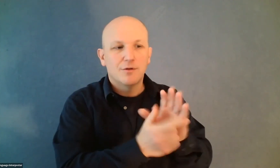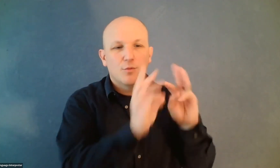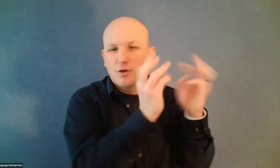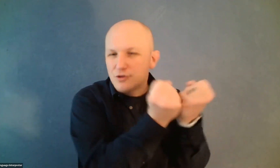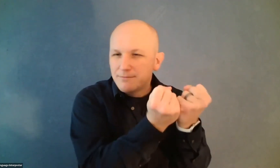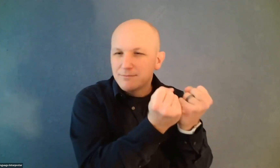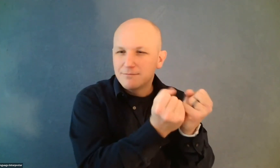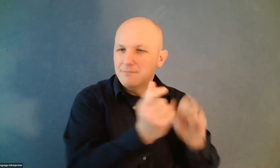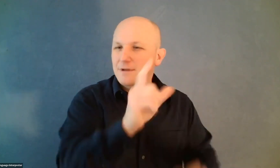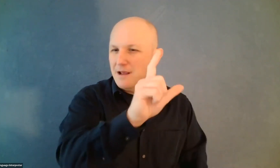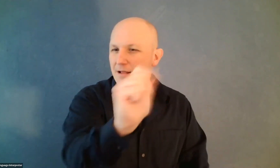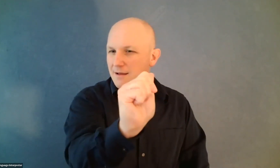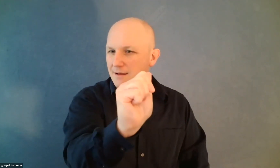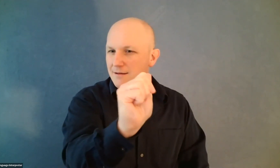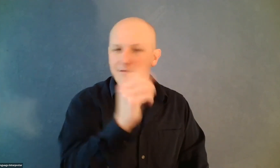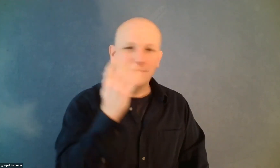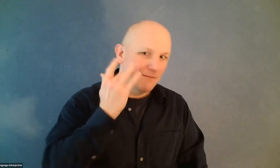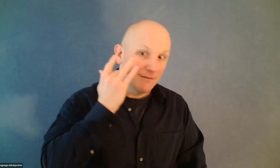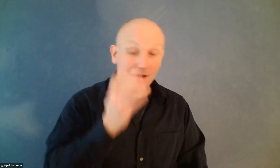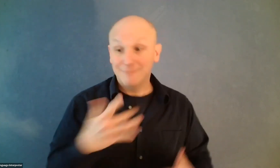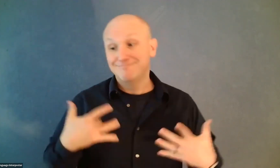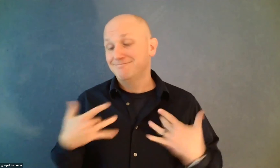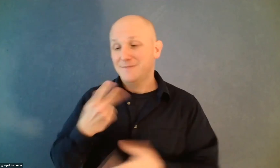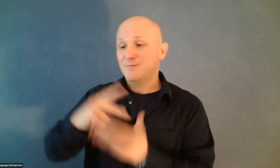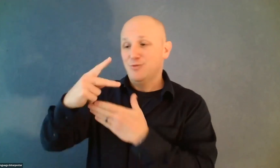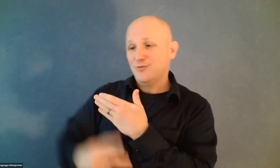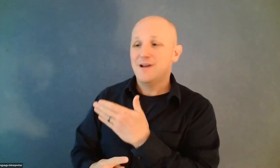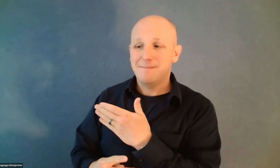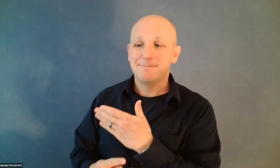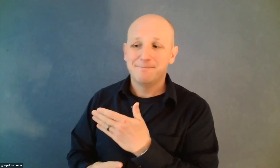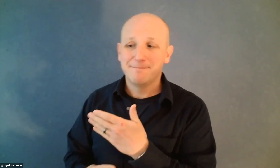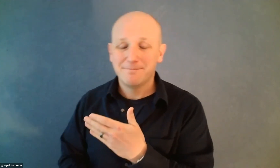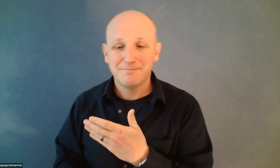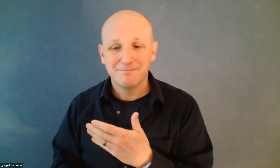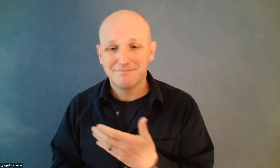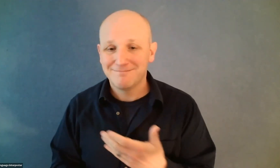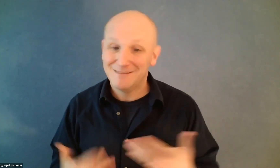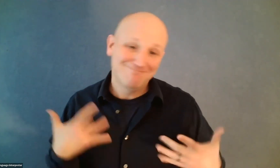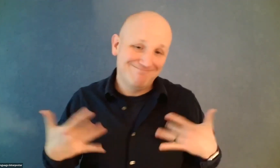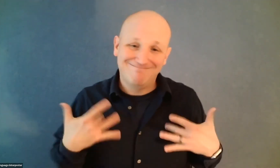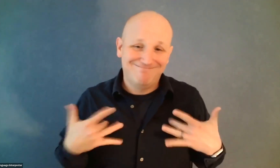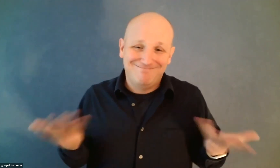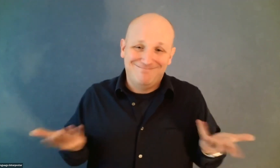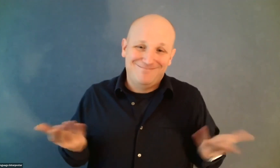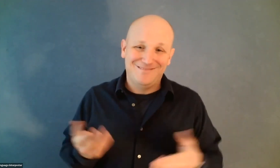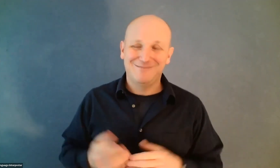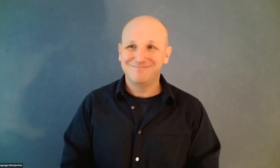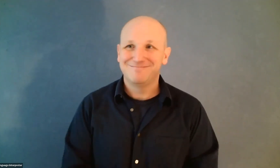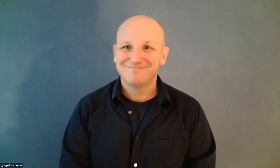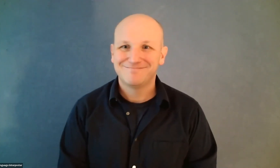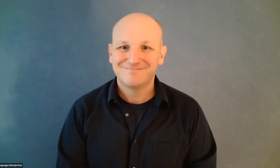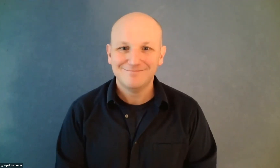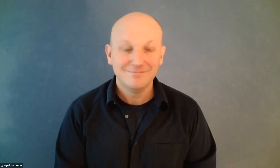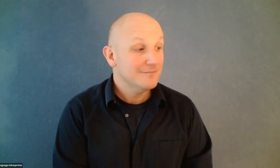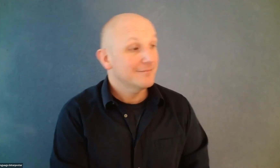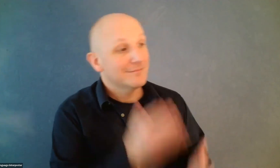just excited for the program and to see so many people finally joining it, and yeah, excited to be here. Thank you so much, Cynthia.